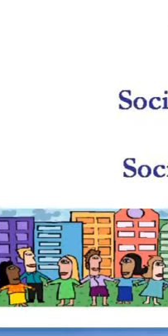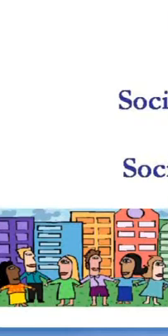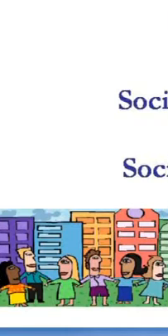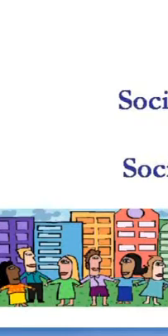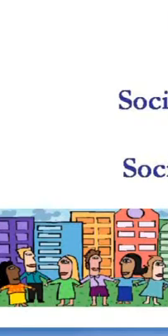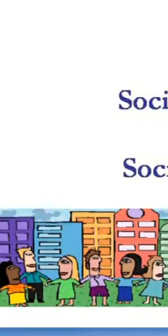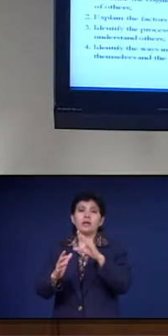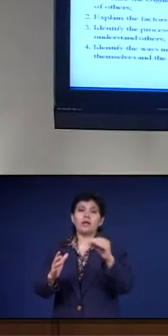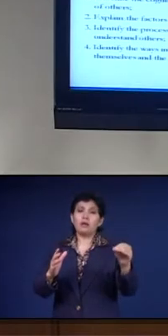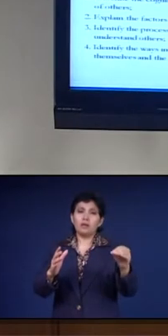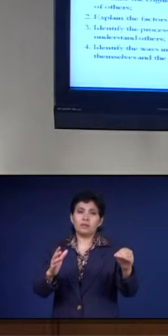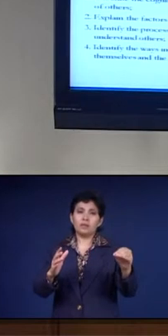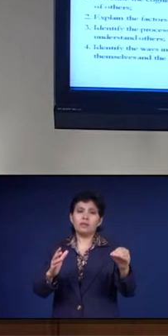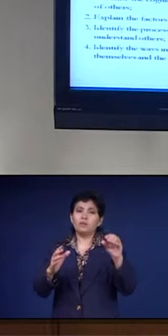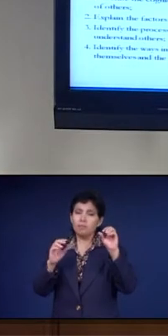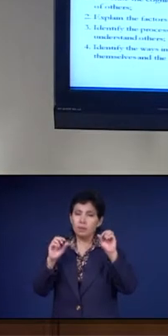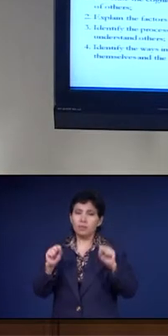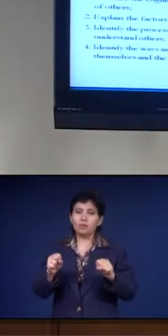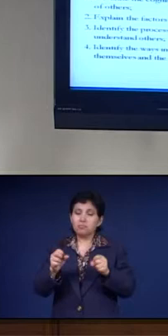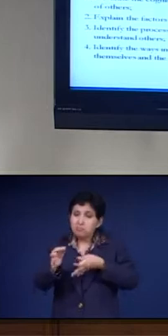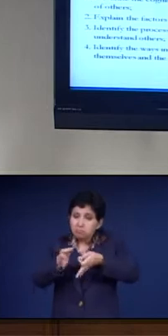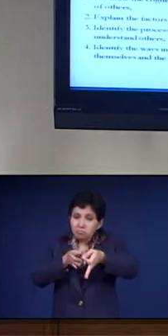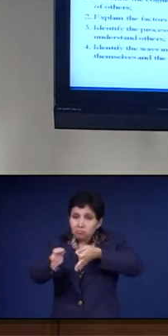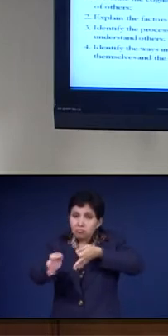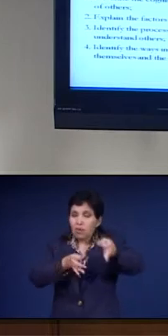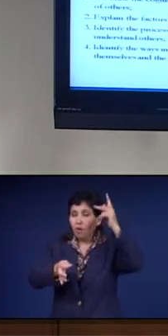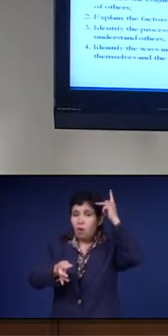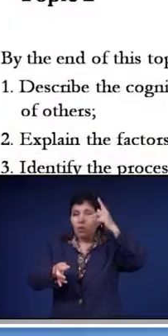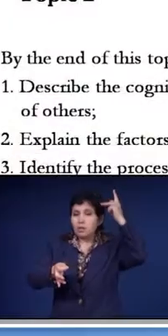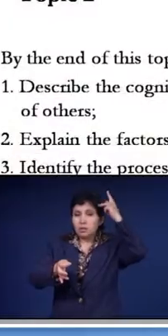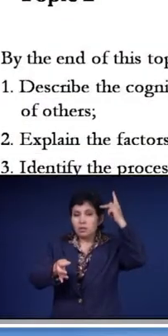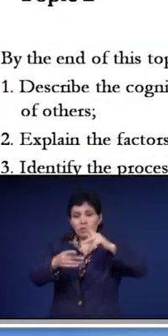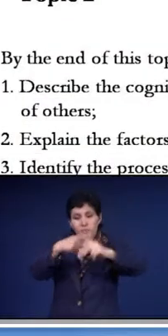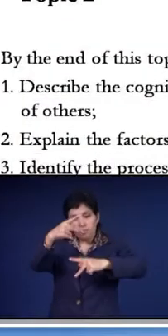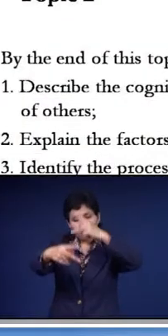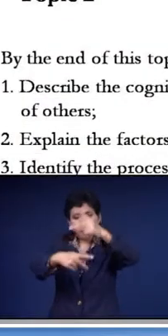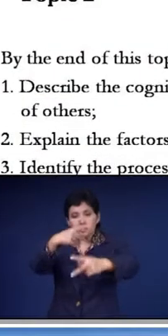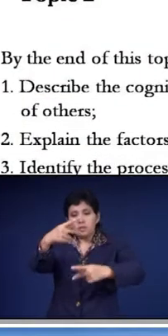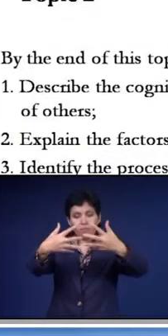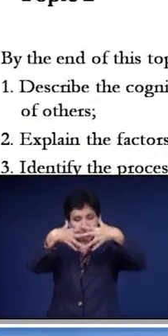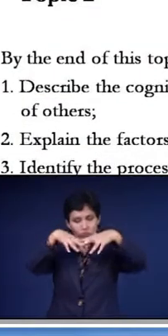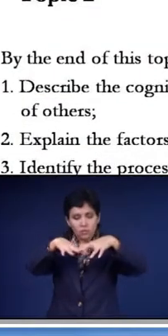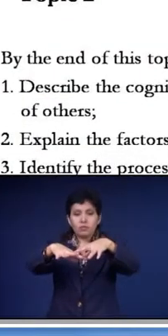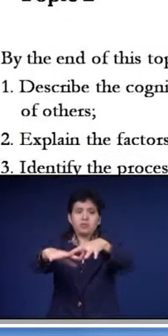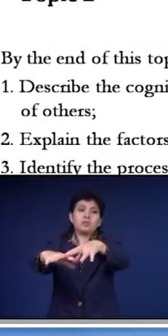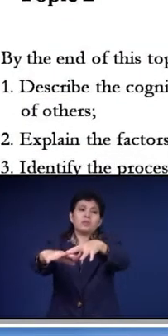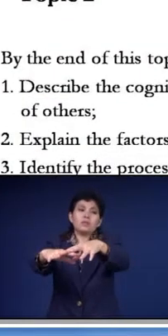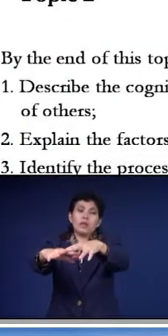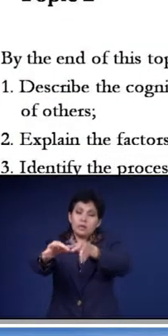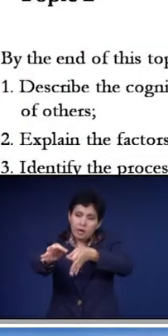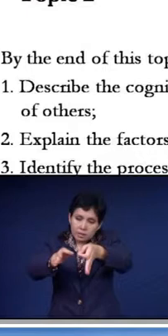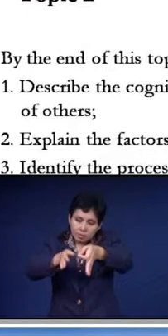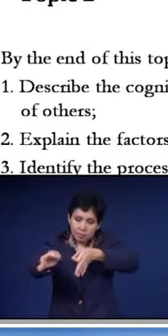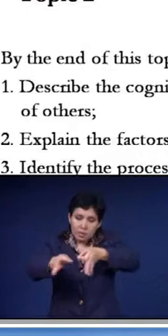Now, by the end of topic 2, you'll be able to describe the cognitive process in forming your impression on others, and you explain